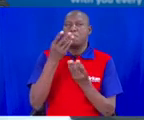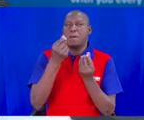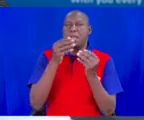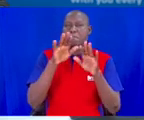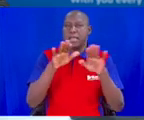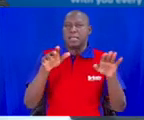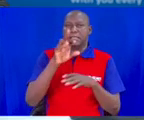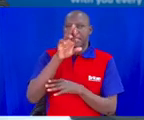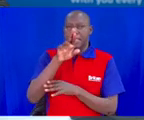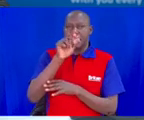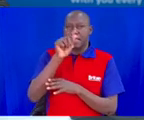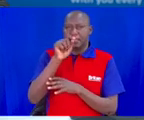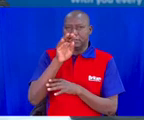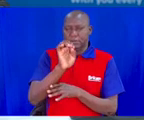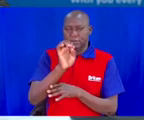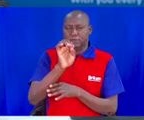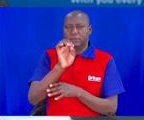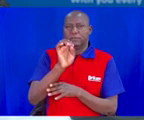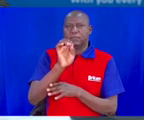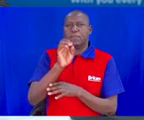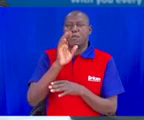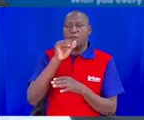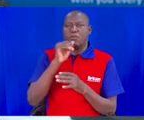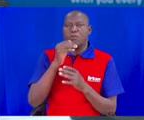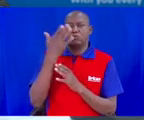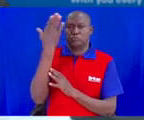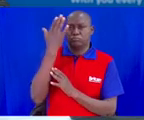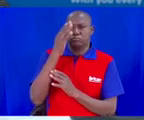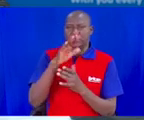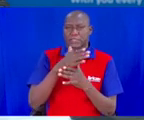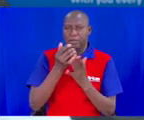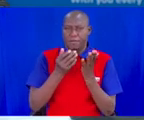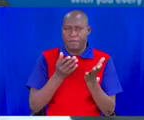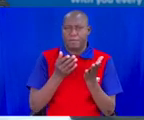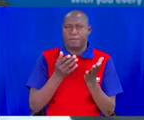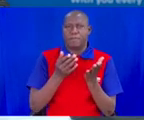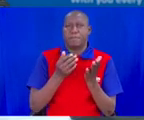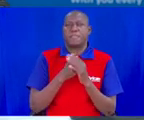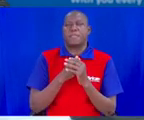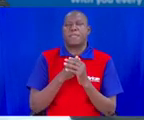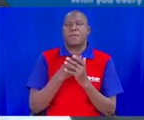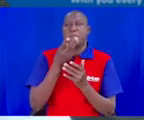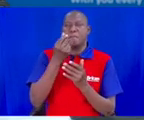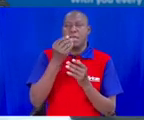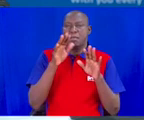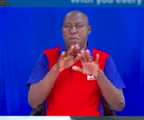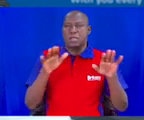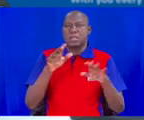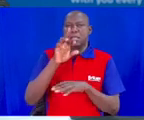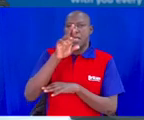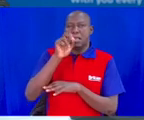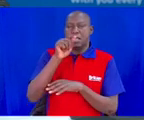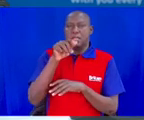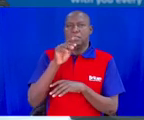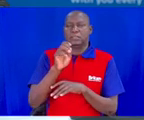rate. From the presentations that were shared, the money market rate looked